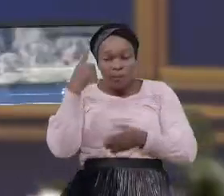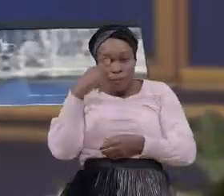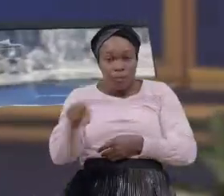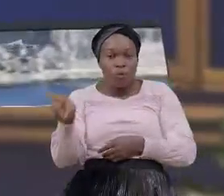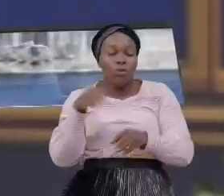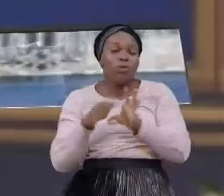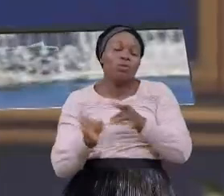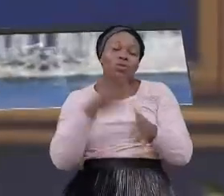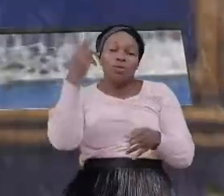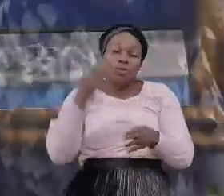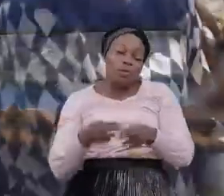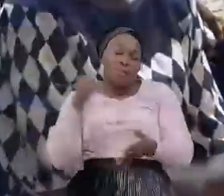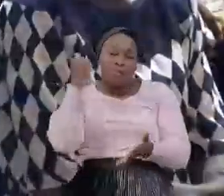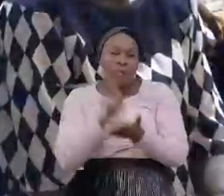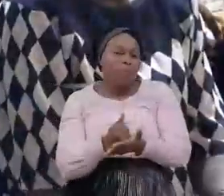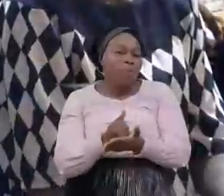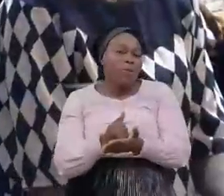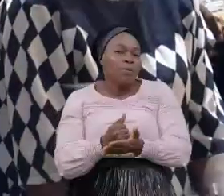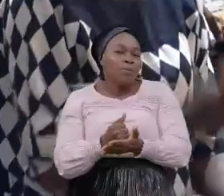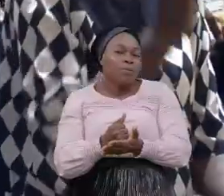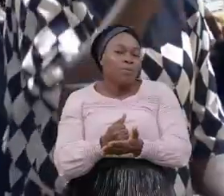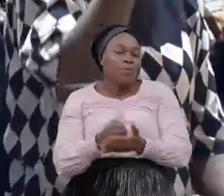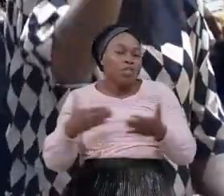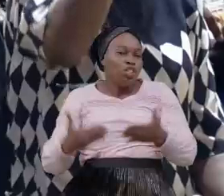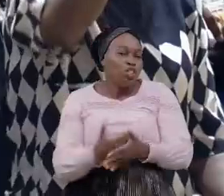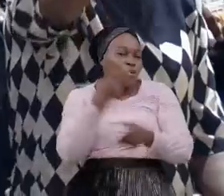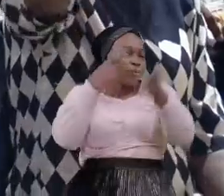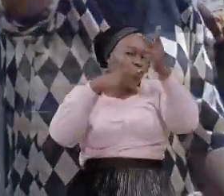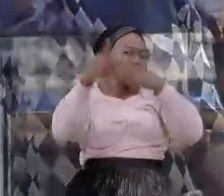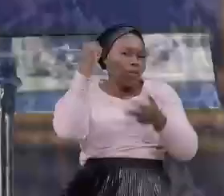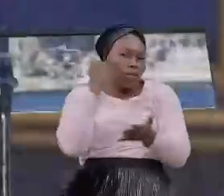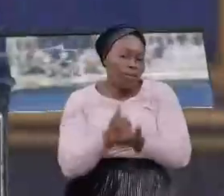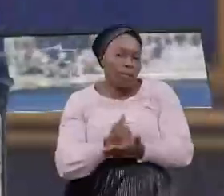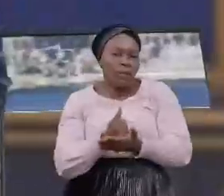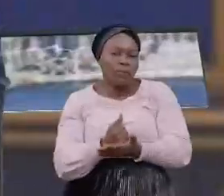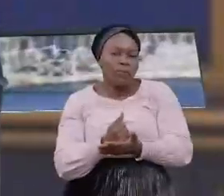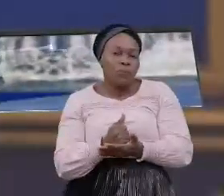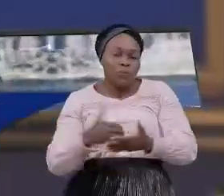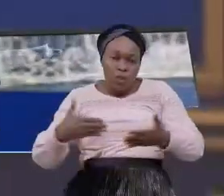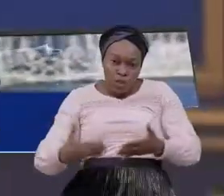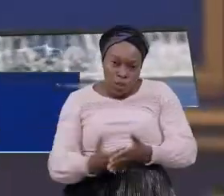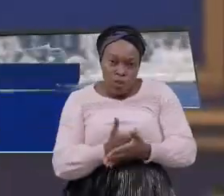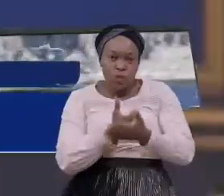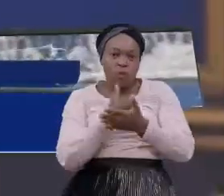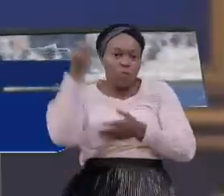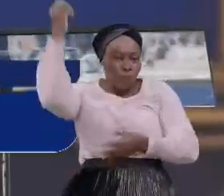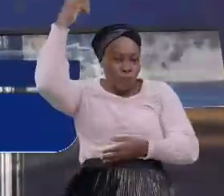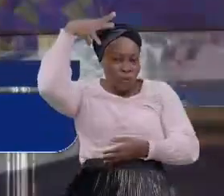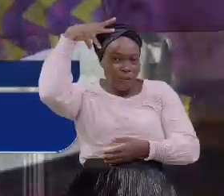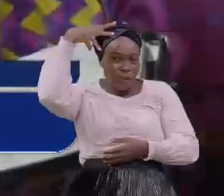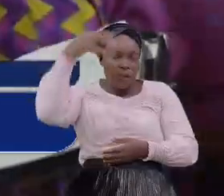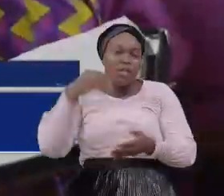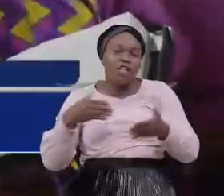vision. New vision. New virtue. New